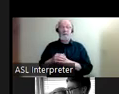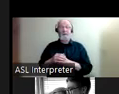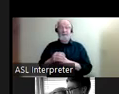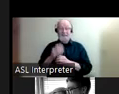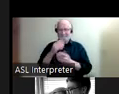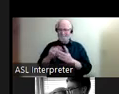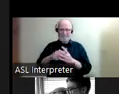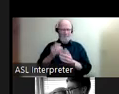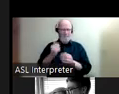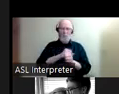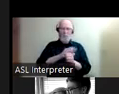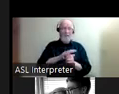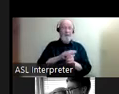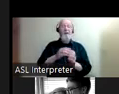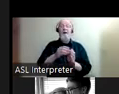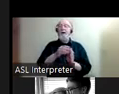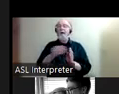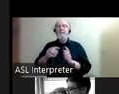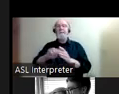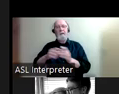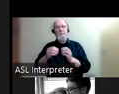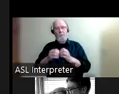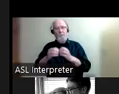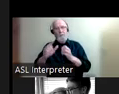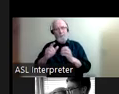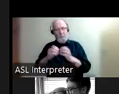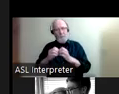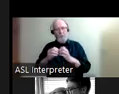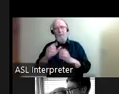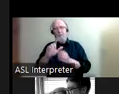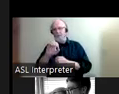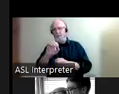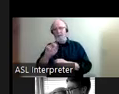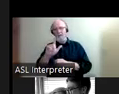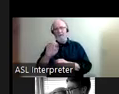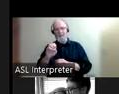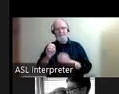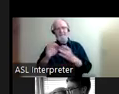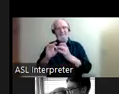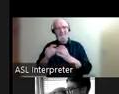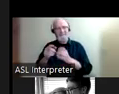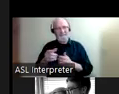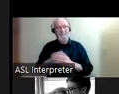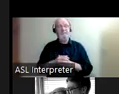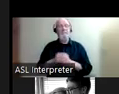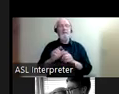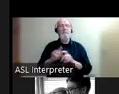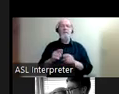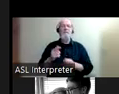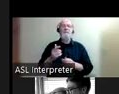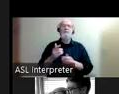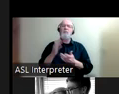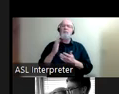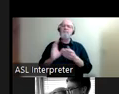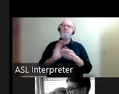pandemic, we're starting to get more and more online, which is great. And also I'll briefly touch on some of